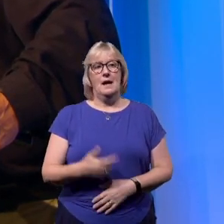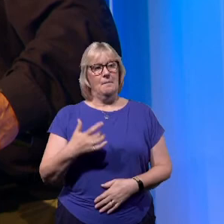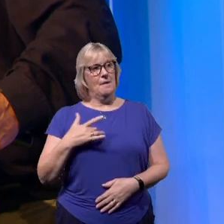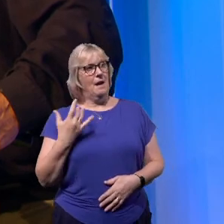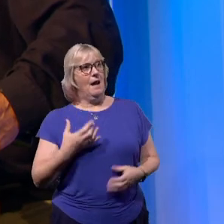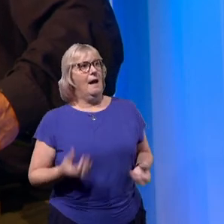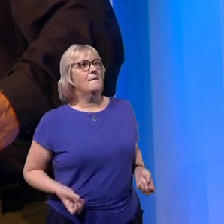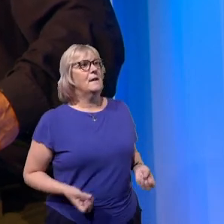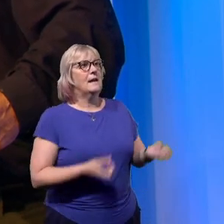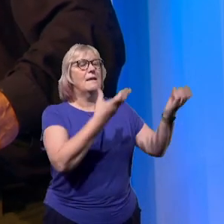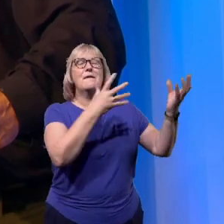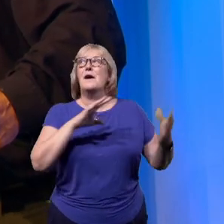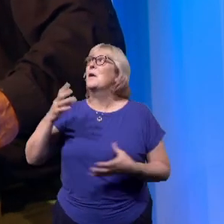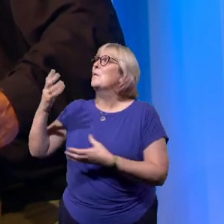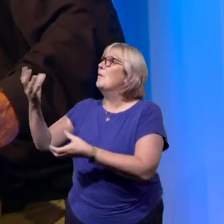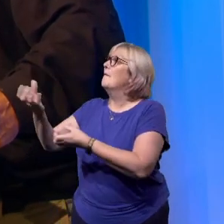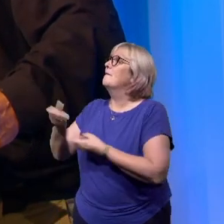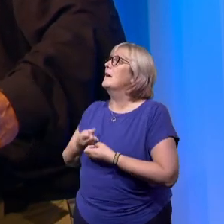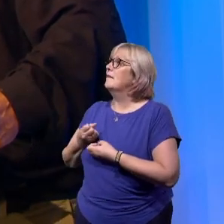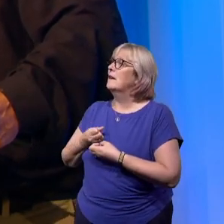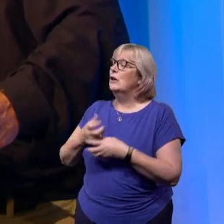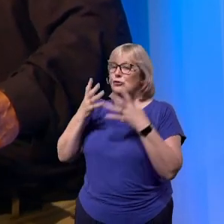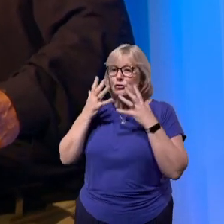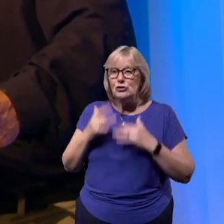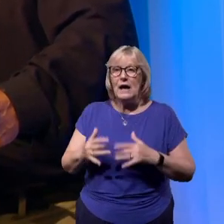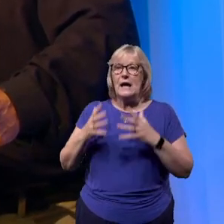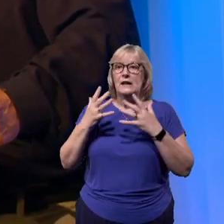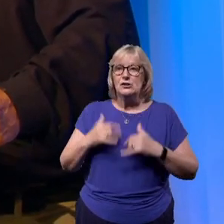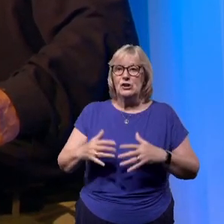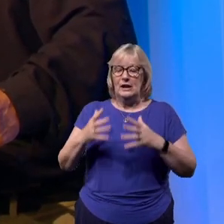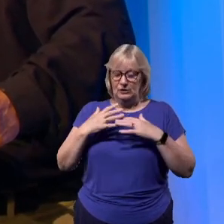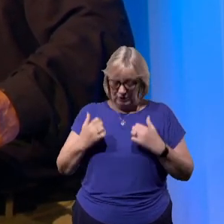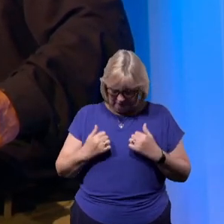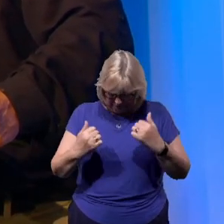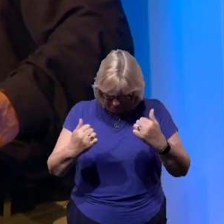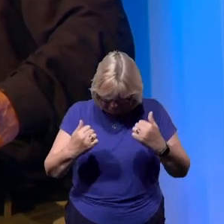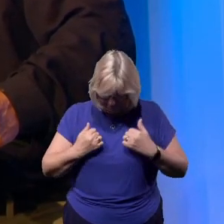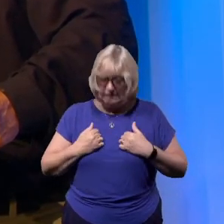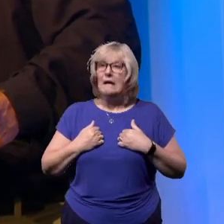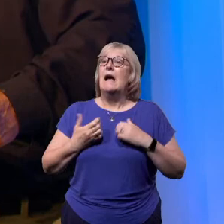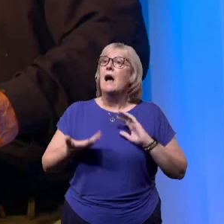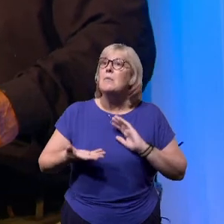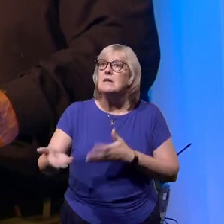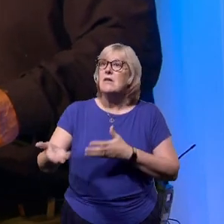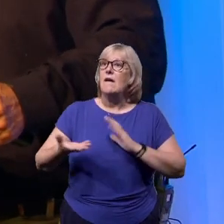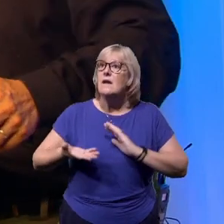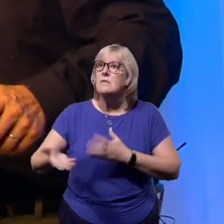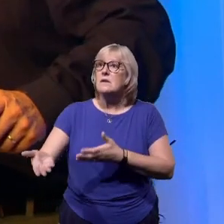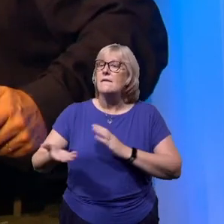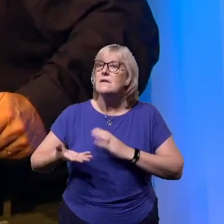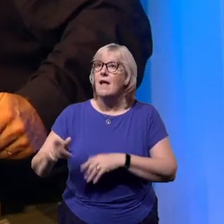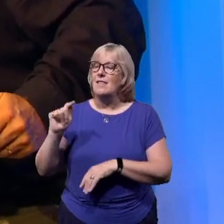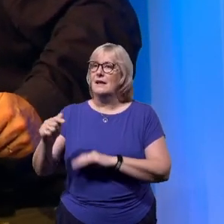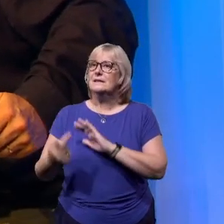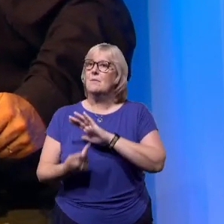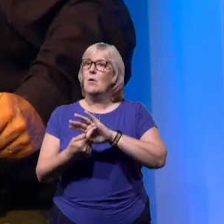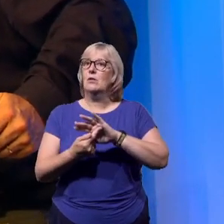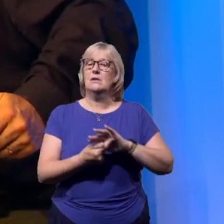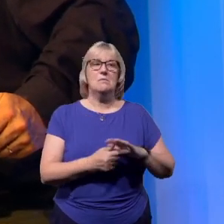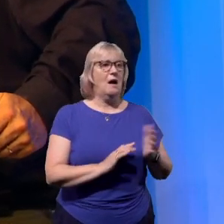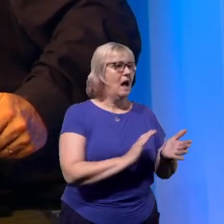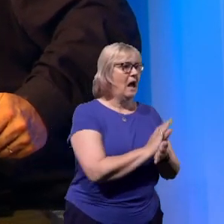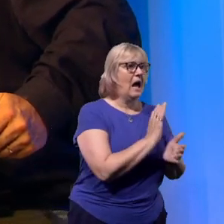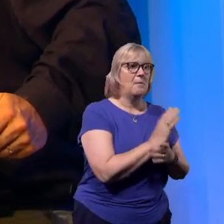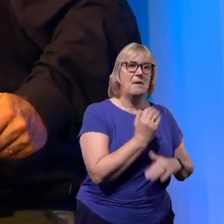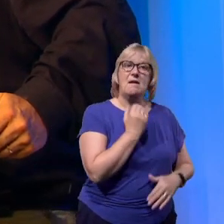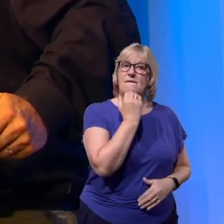you'll find it. Just keep asking, am I serving? But everyone's asking, am I happy? Am I fulfilled? John Stott wrote this.